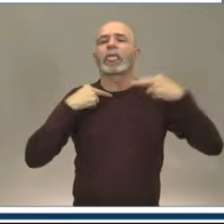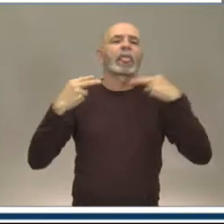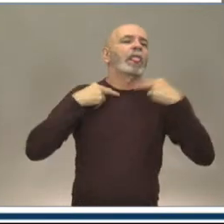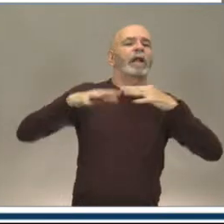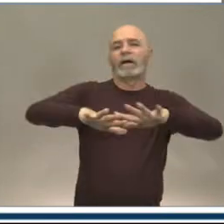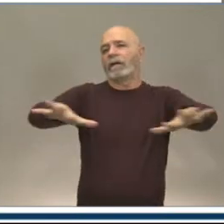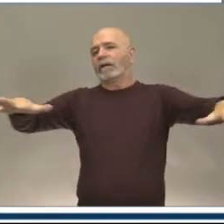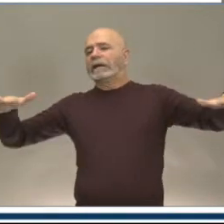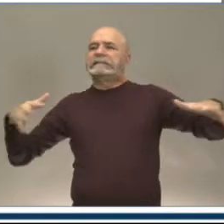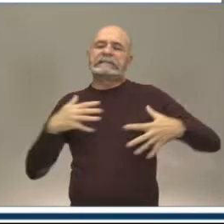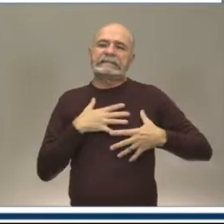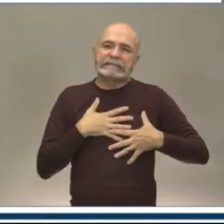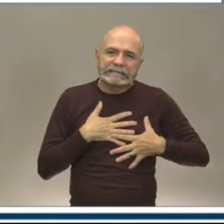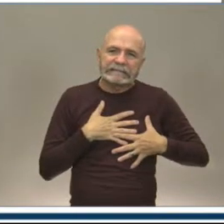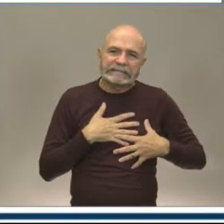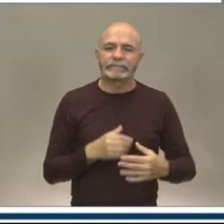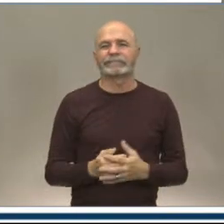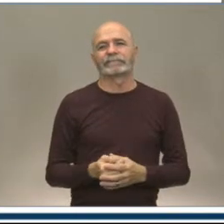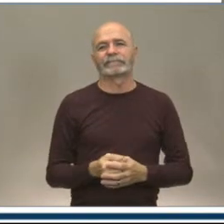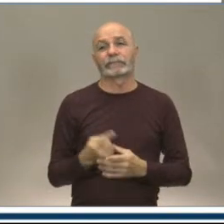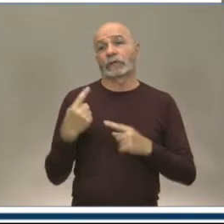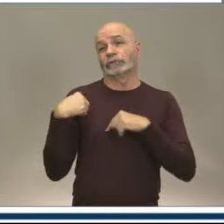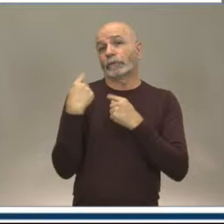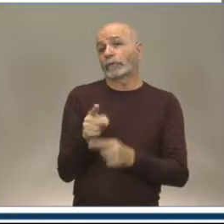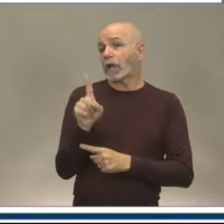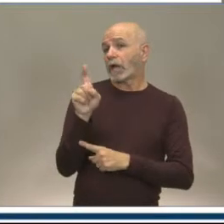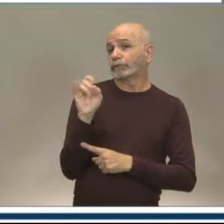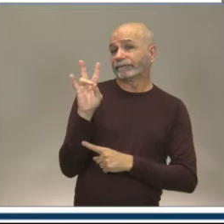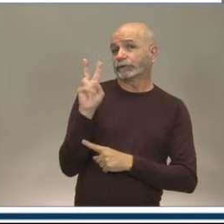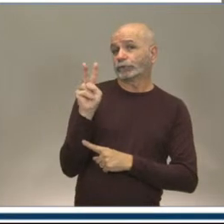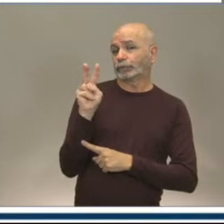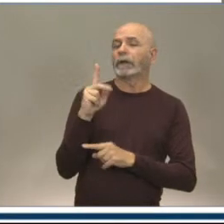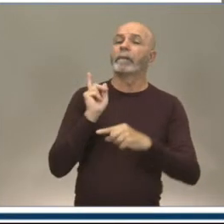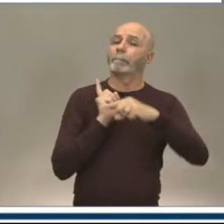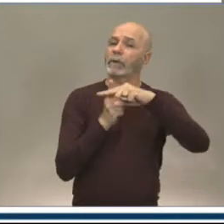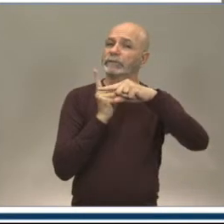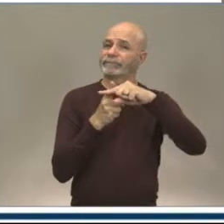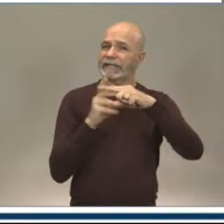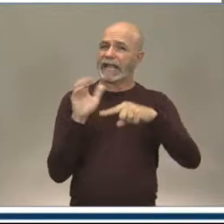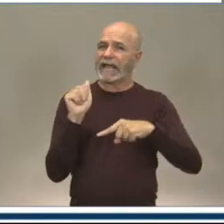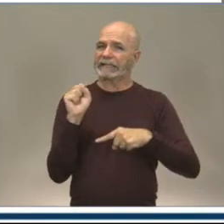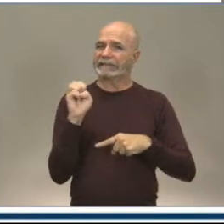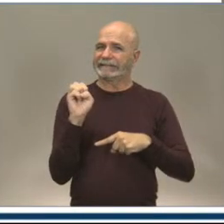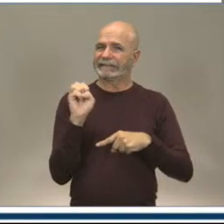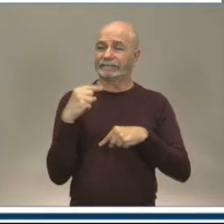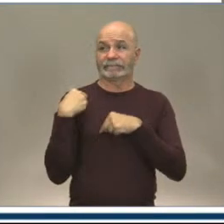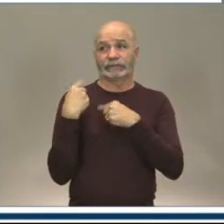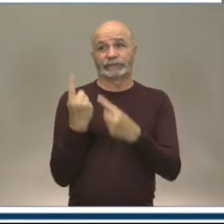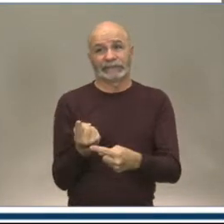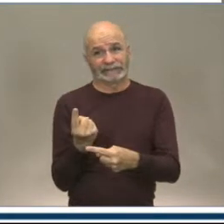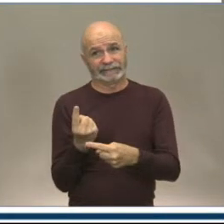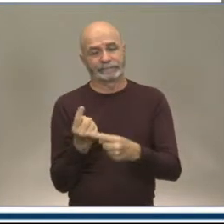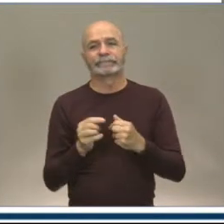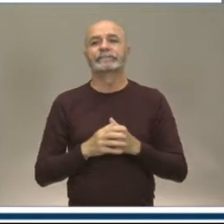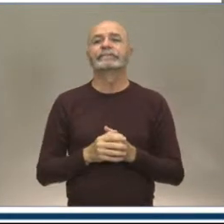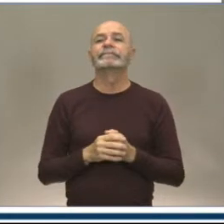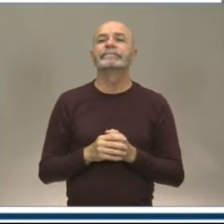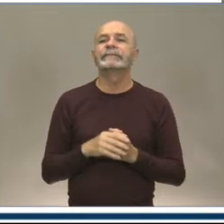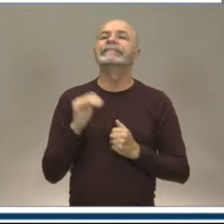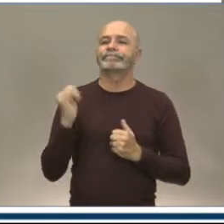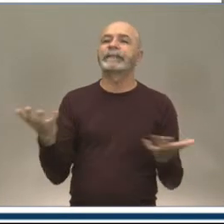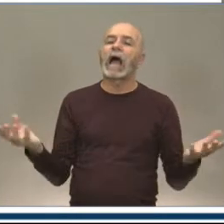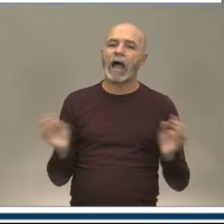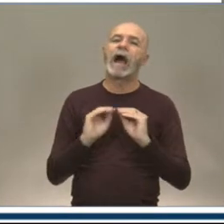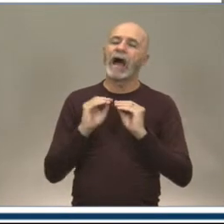have 172 active cases of COVID-19 in the province. And I also want to extend my sympathies to the family grieving